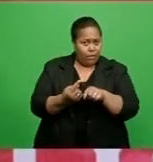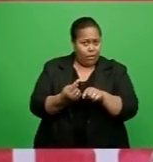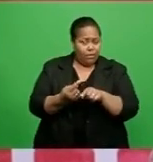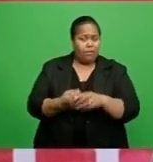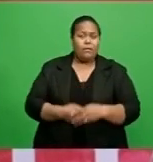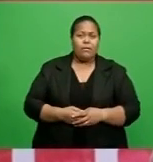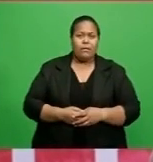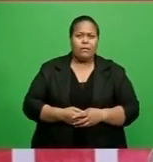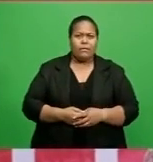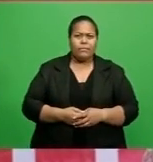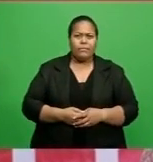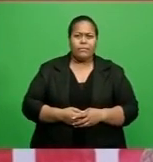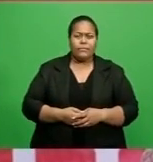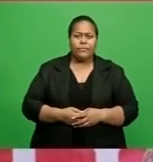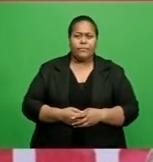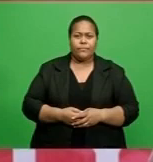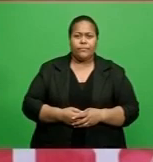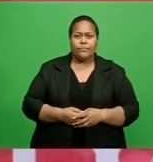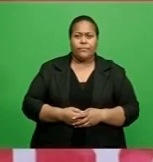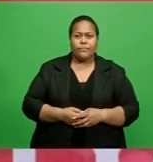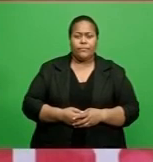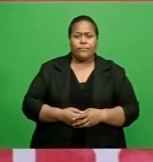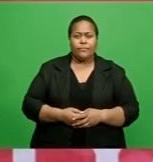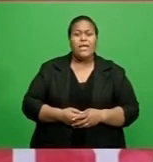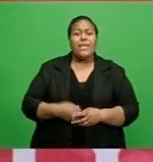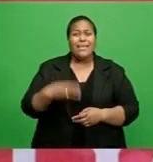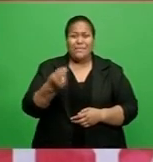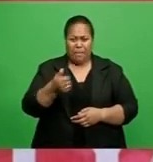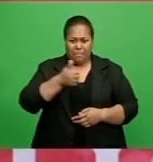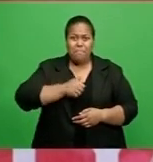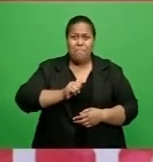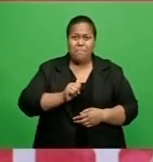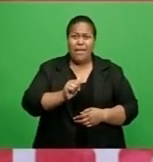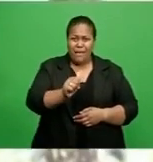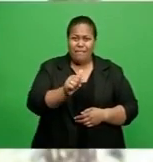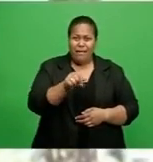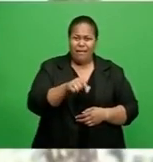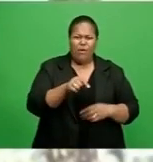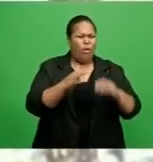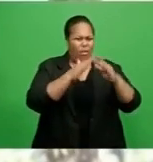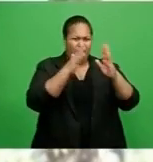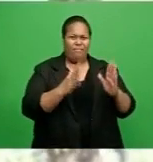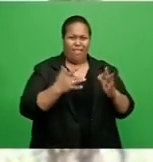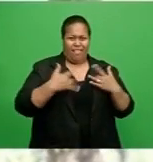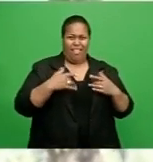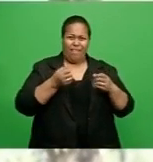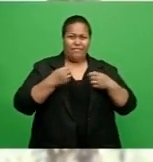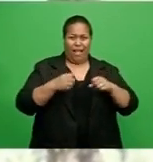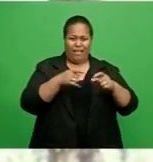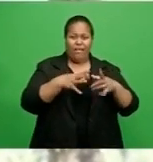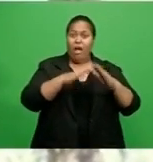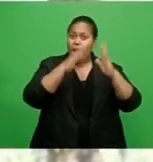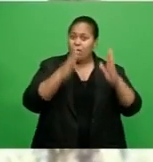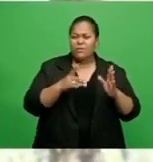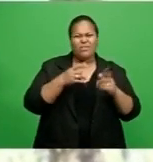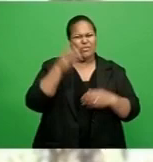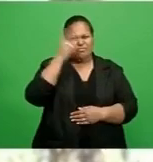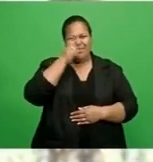whose behaviors, lifestyles, or housing puts them at greater risk. I have noticed in the last couple of